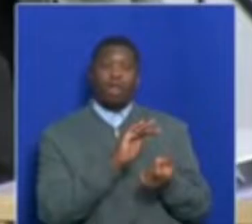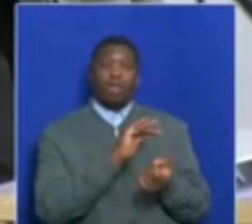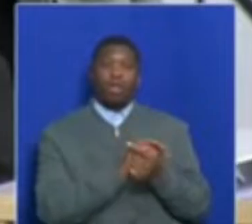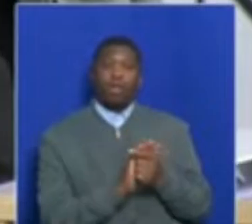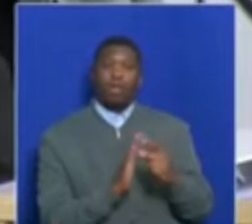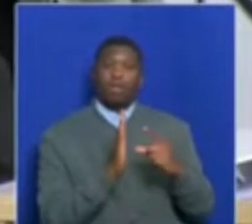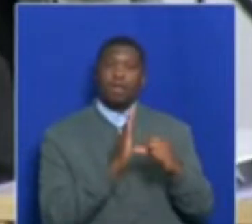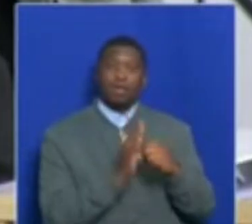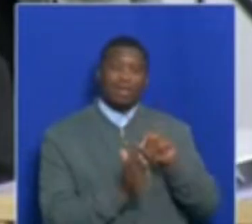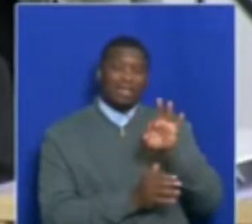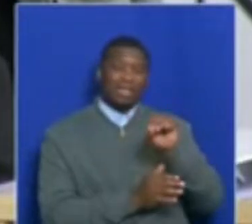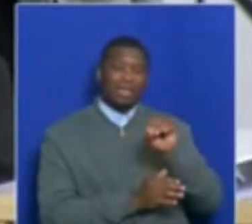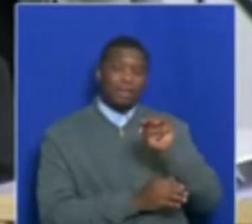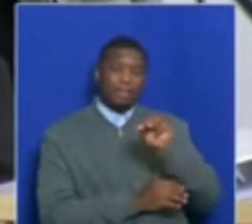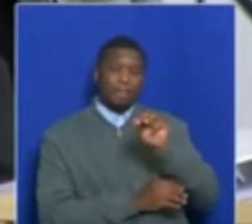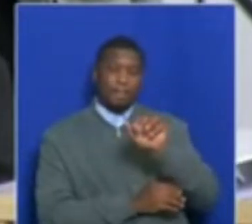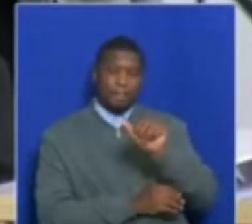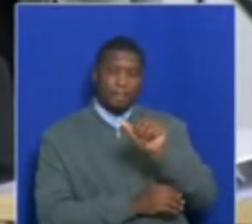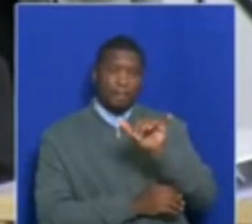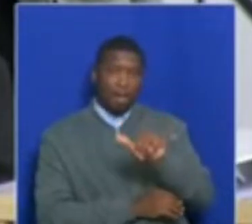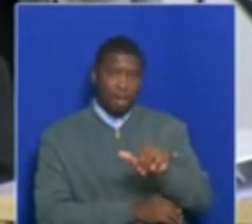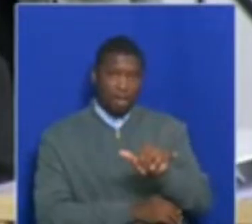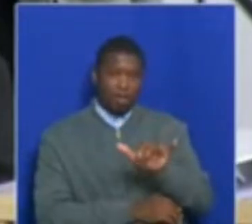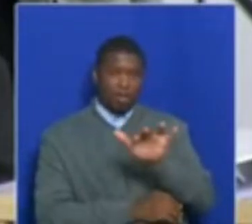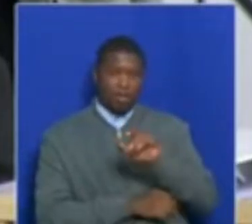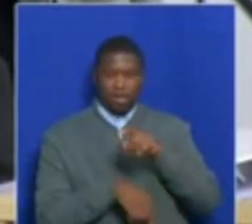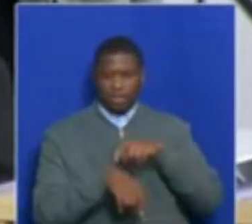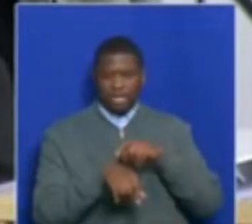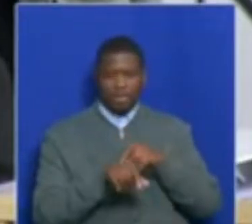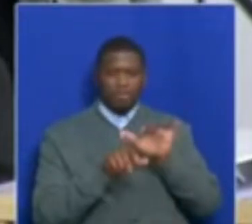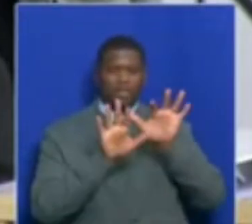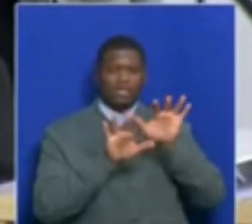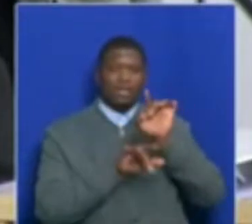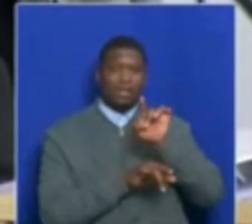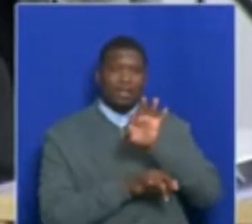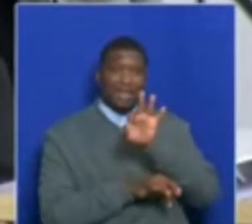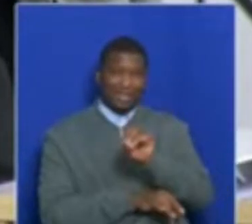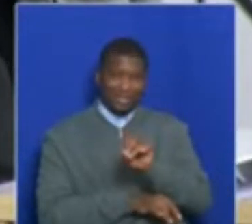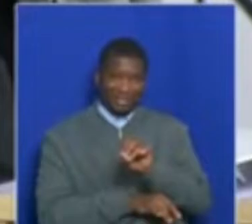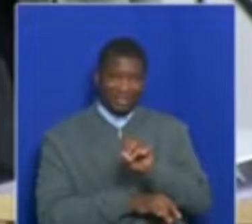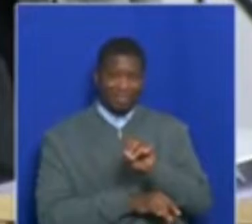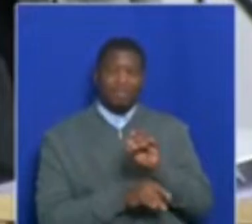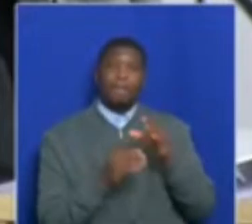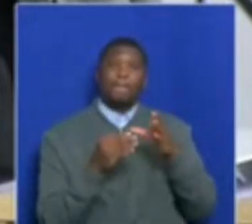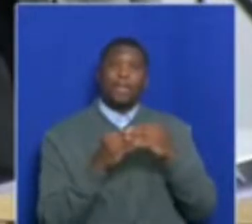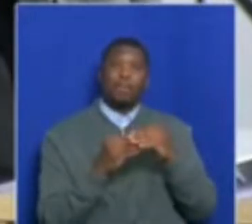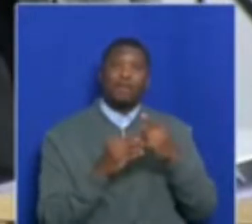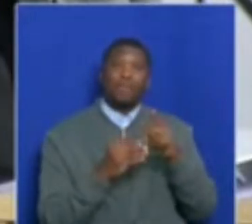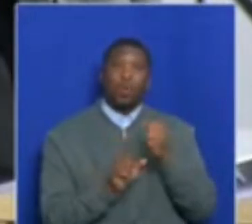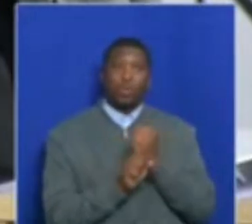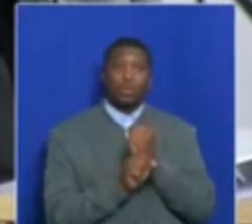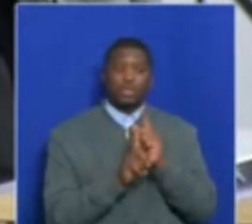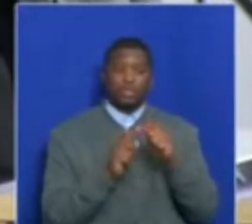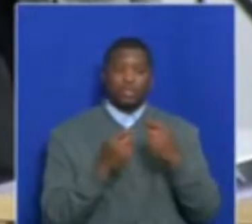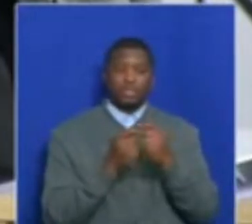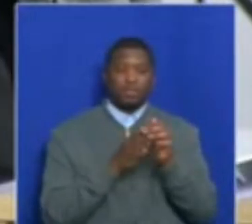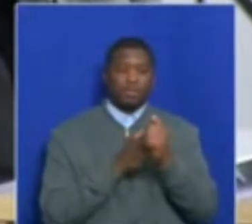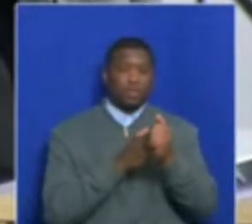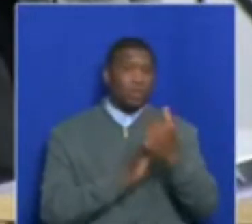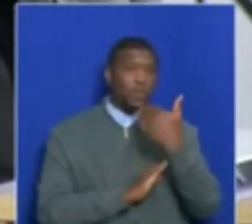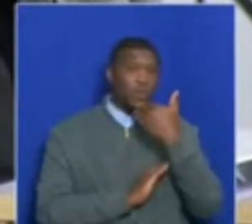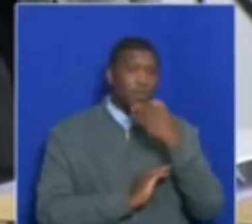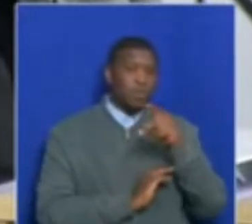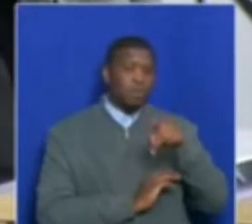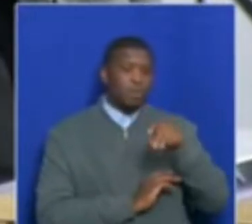about 10:30, members from a task team under the command of Captain Pedro Rodriguez shot at